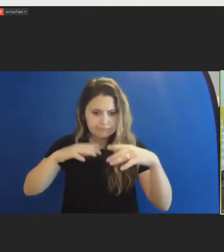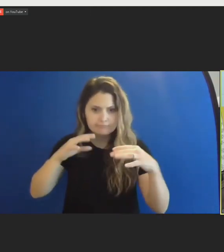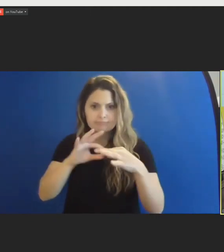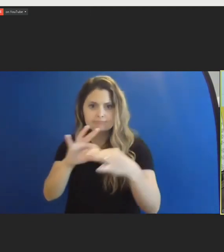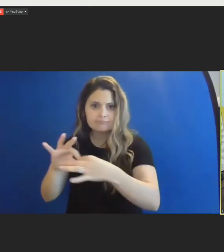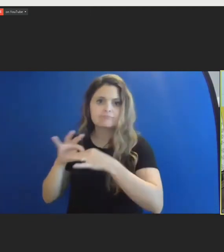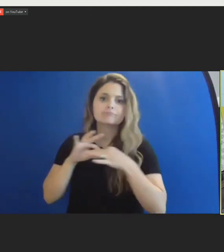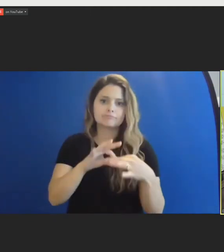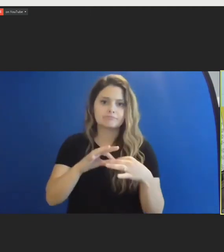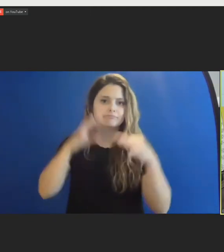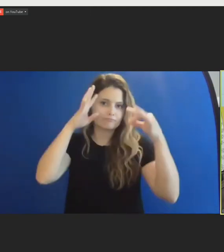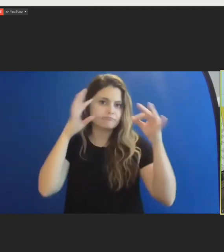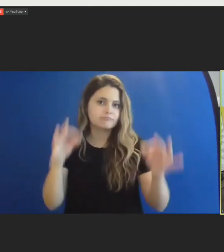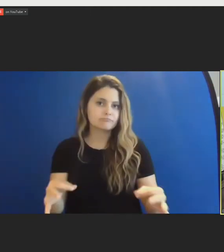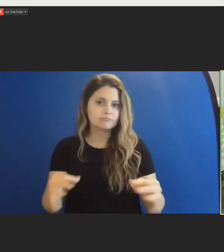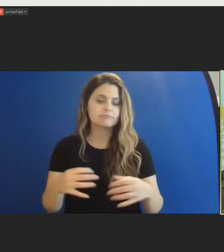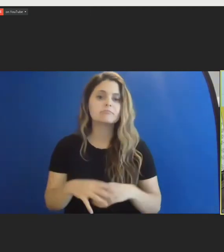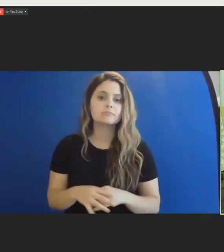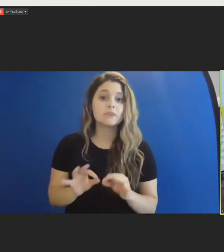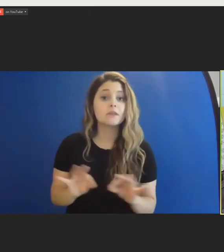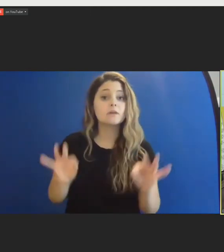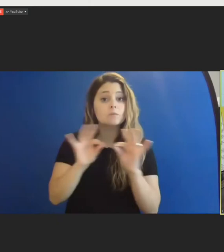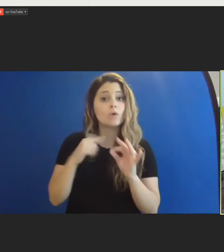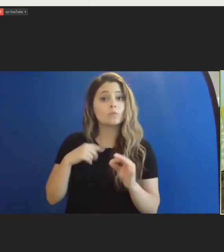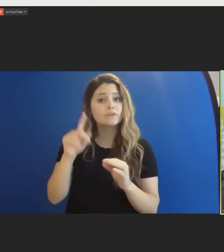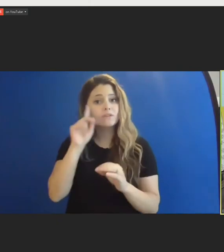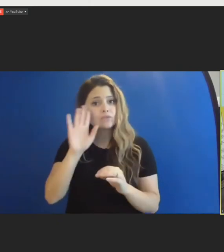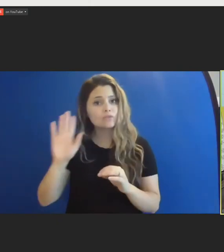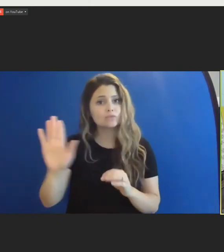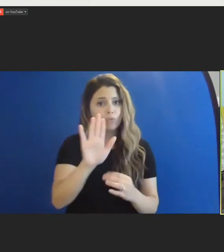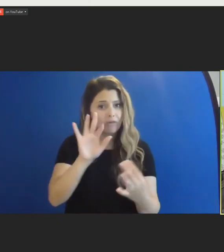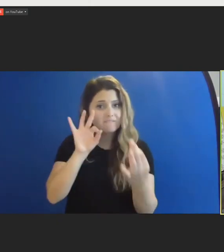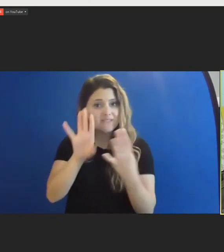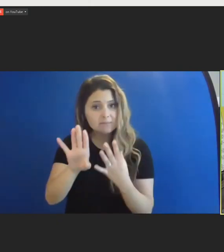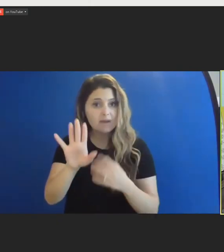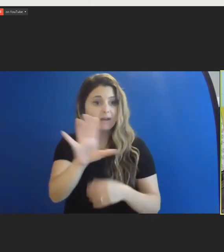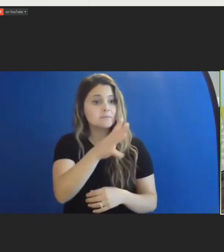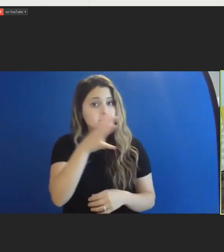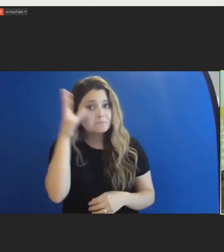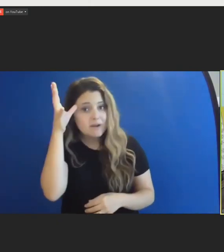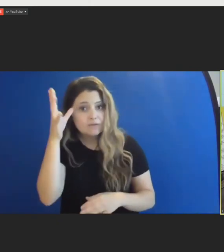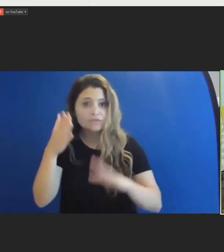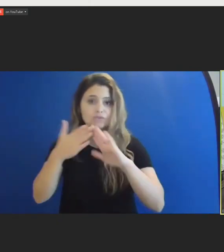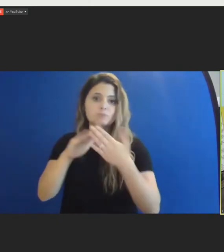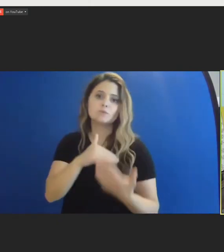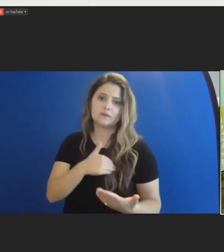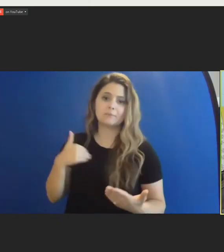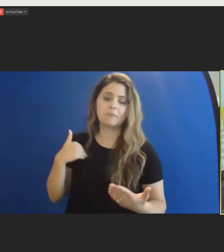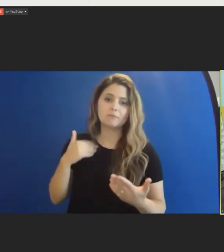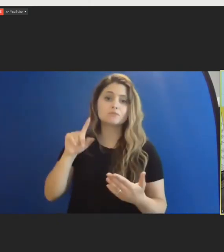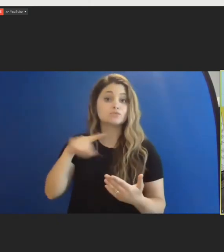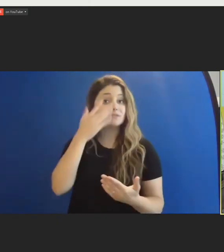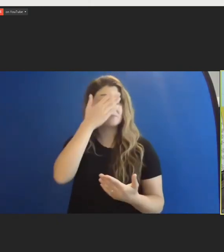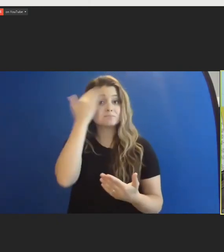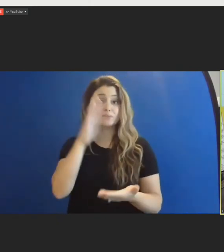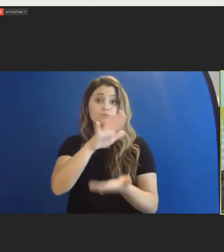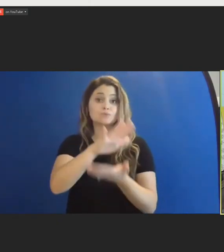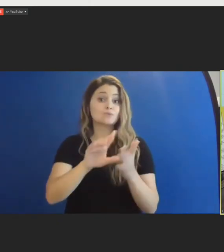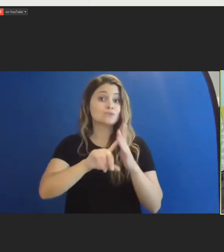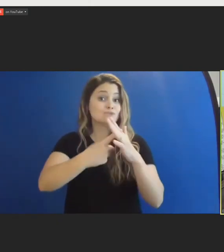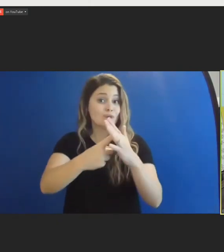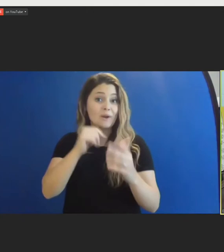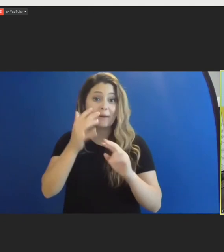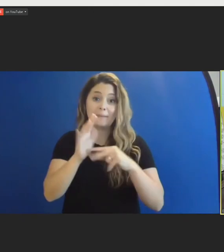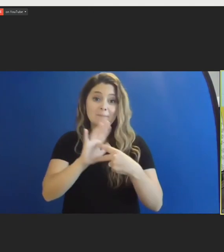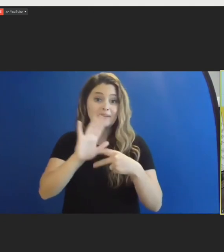it's important for us to hear your feedback as our parents and our community members. So just because school has started doesn't mean that